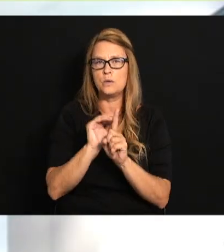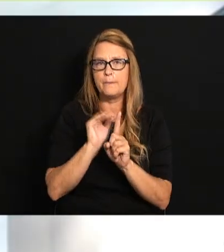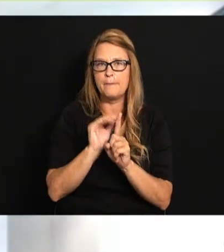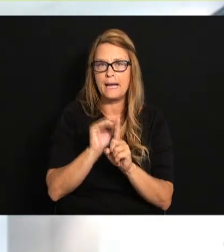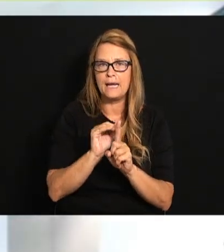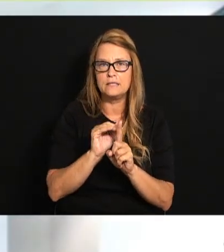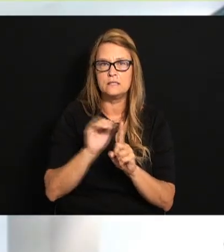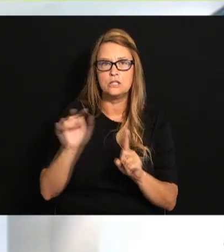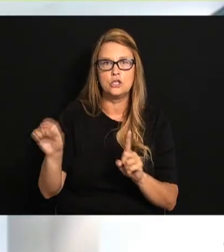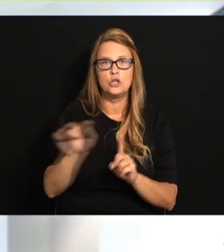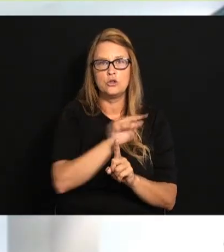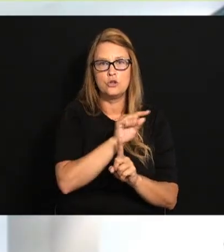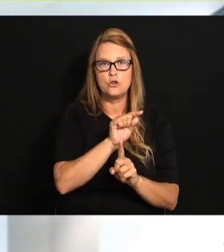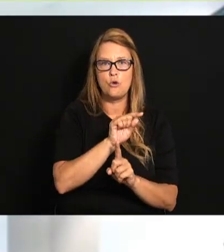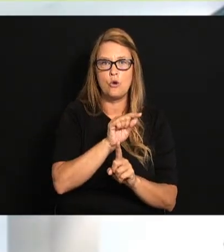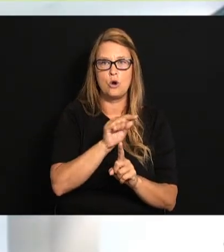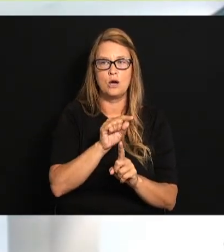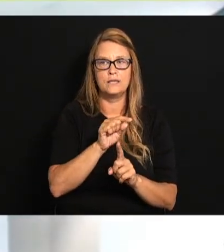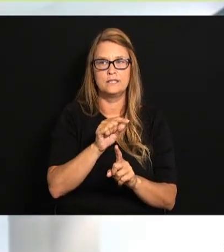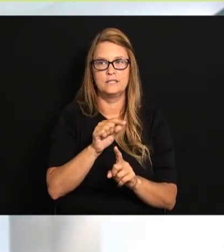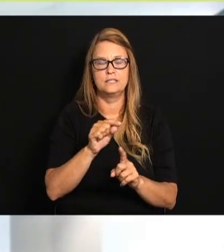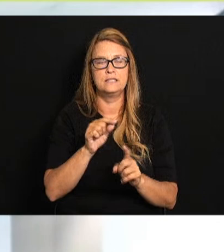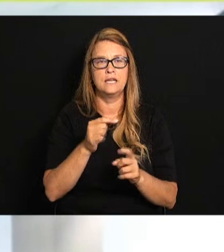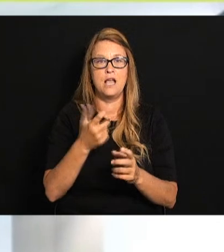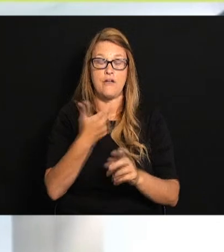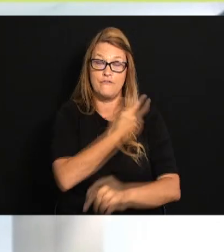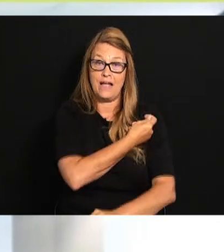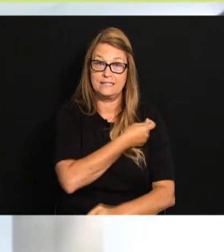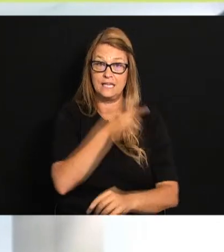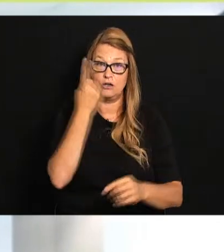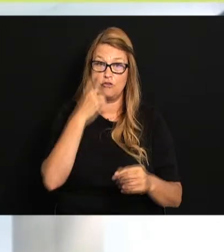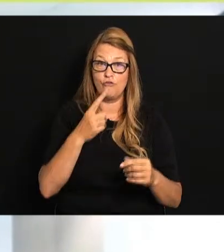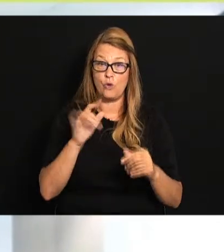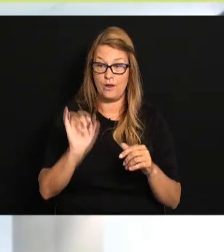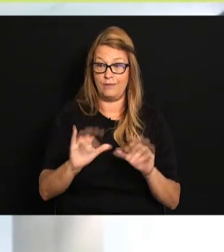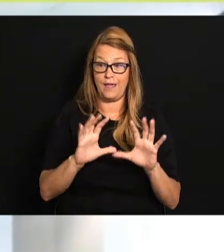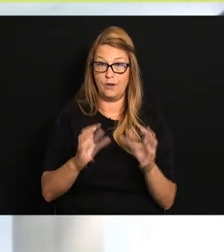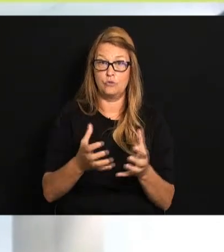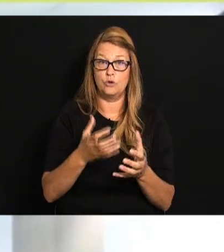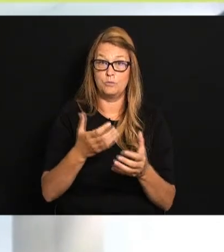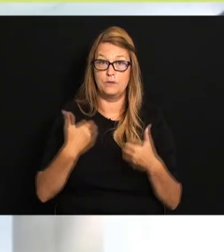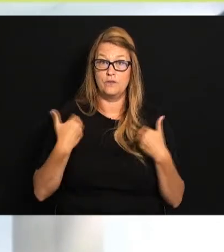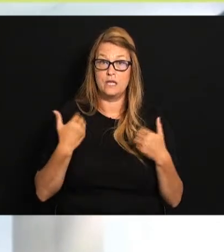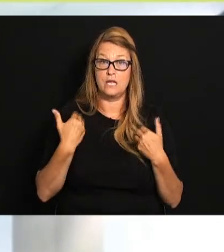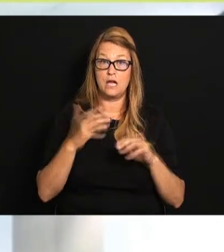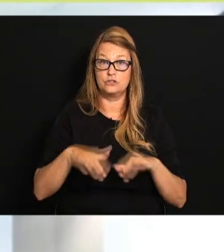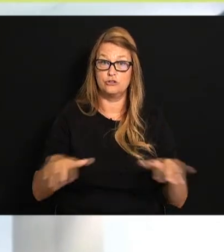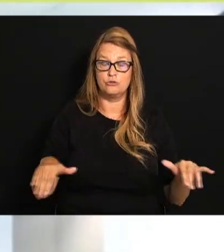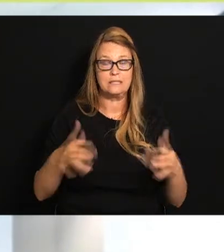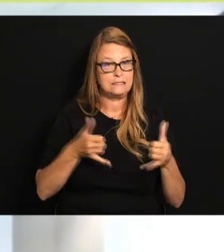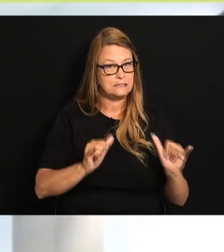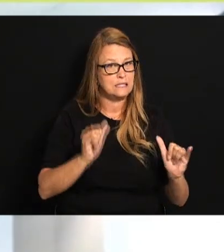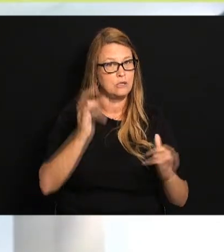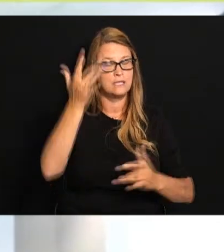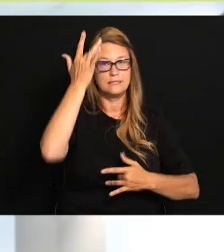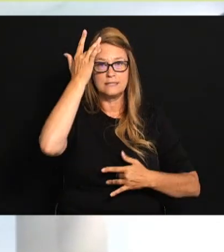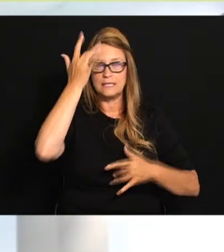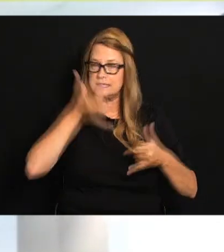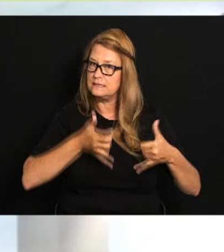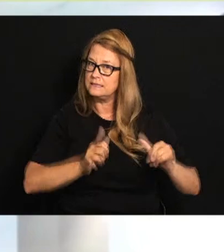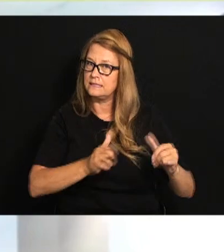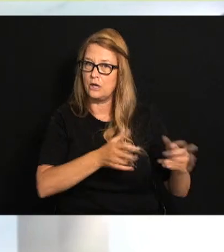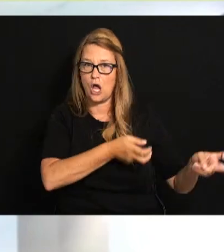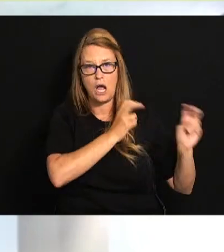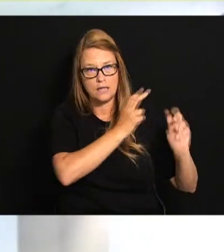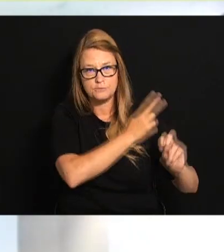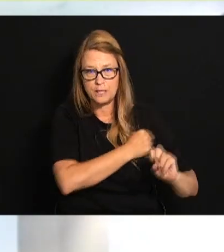choosing vaccinations for our youngest age group in West Virginia is very important. Young people still get sick. They can end up in the